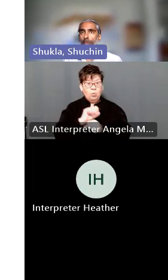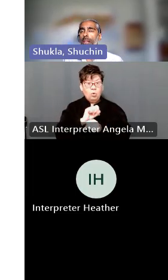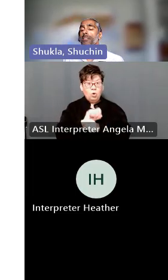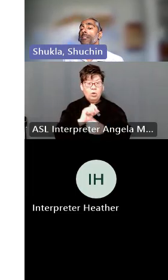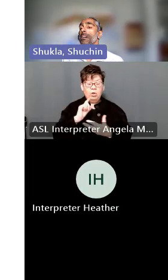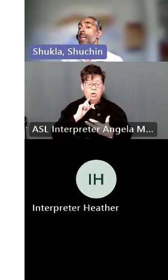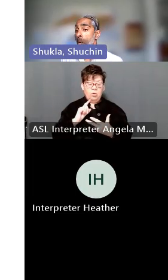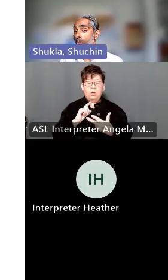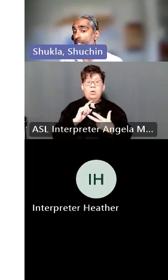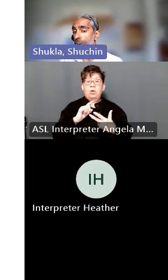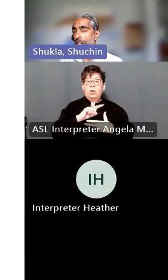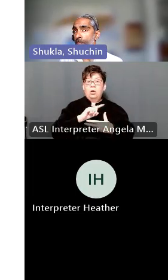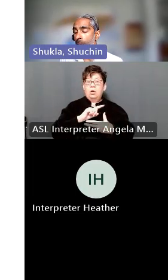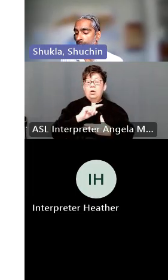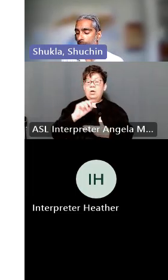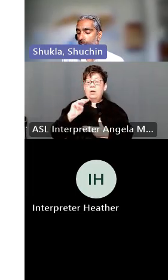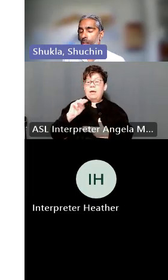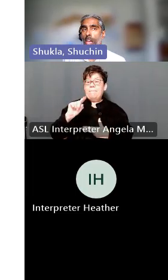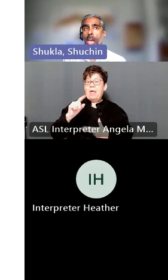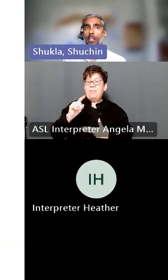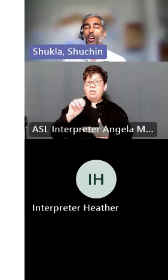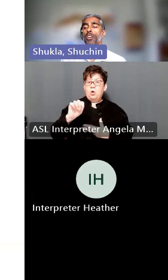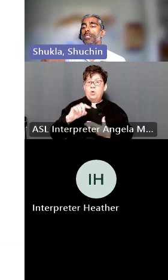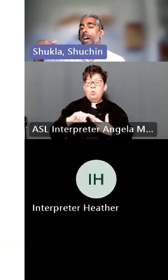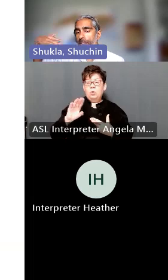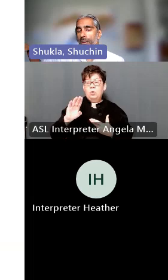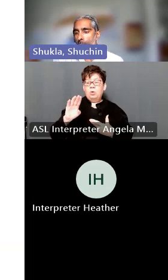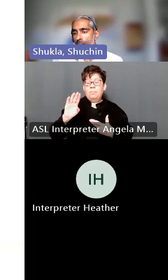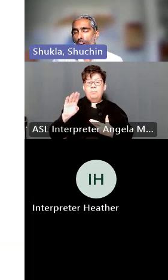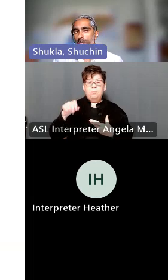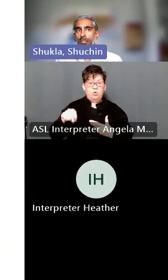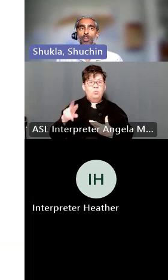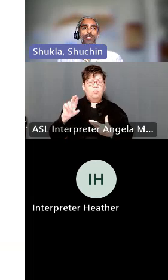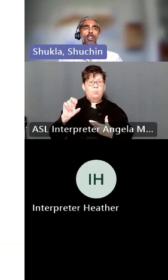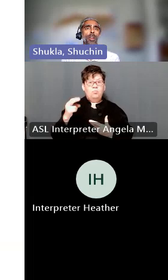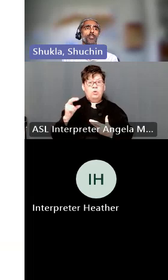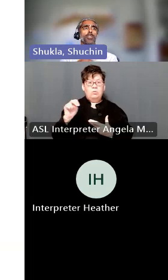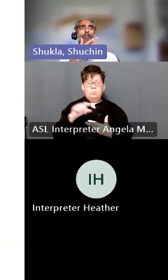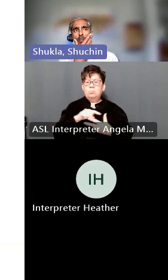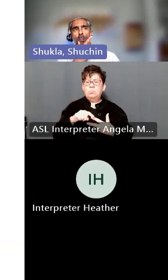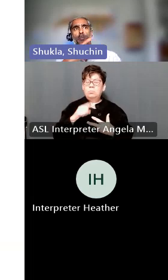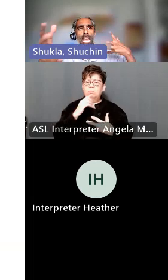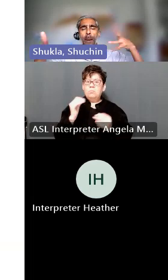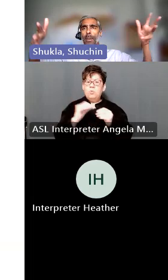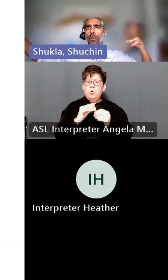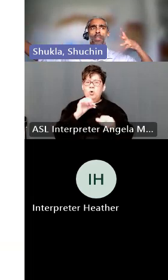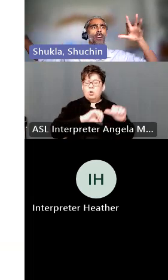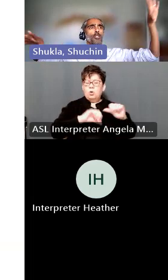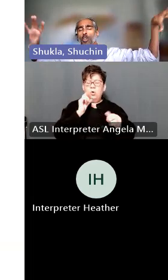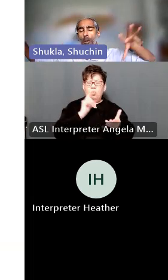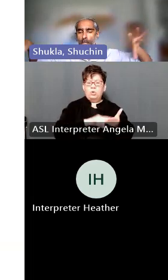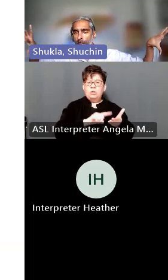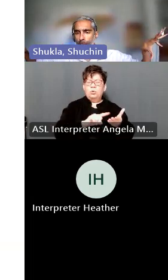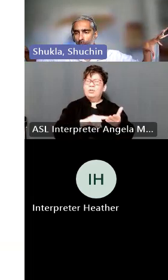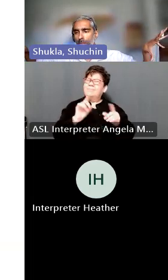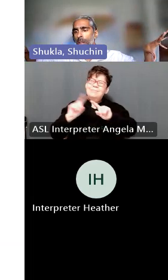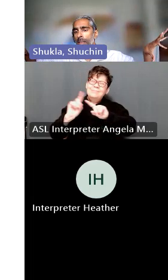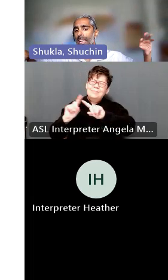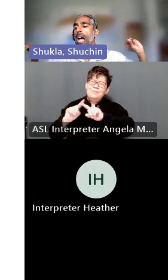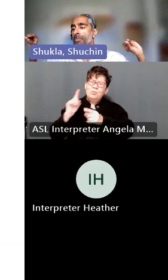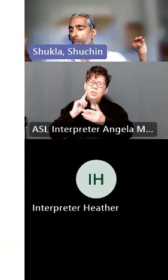and methadone because a lot more research behind that. And, there's levels of research. There's research where you just observe what's happening with two